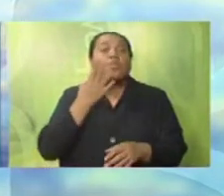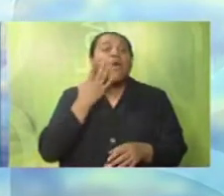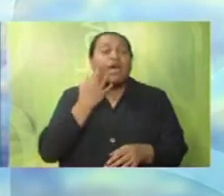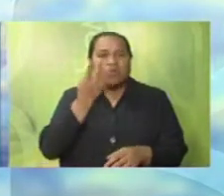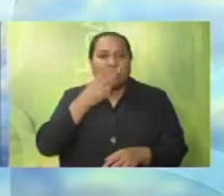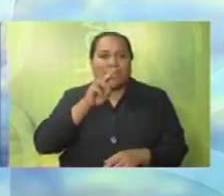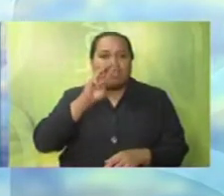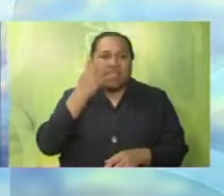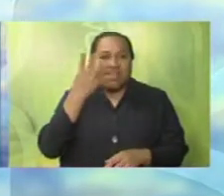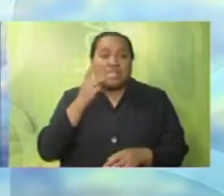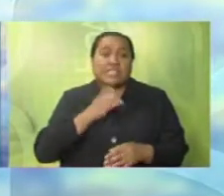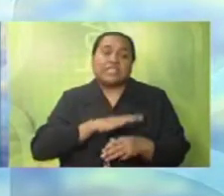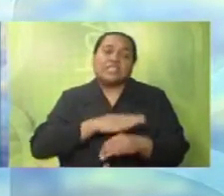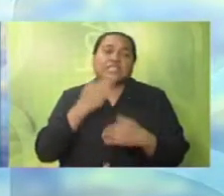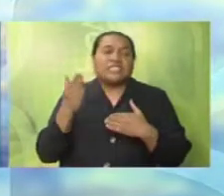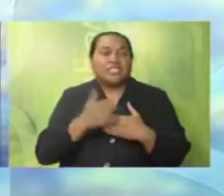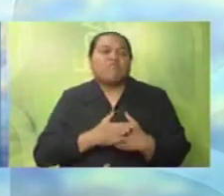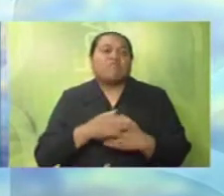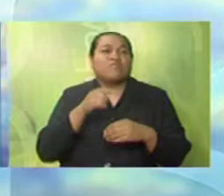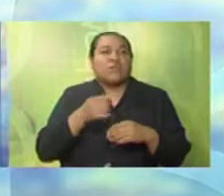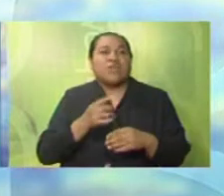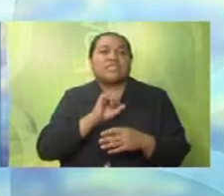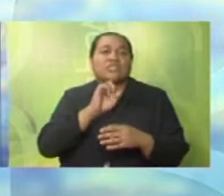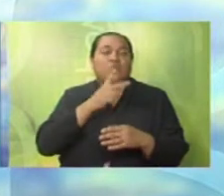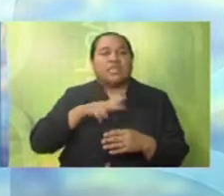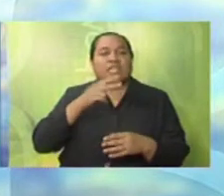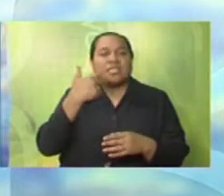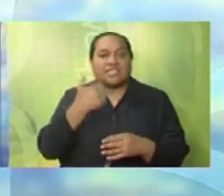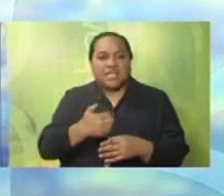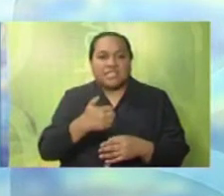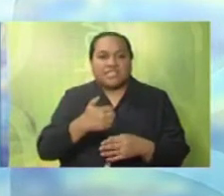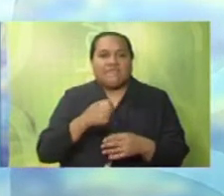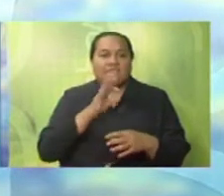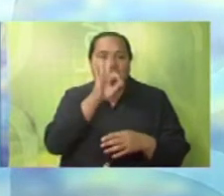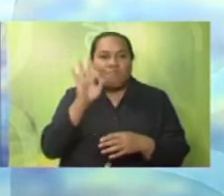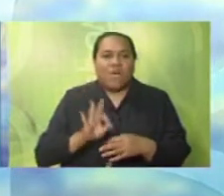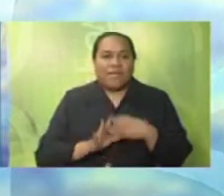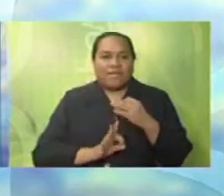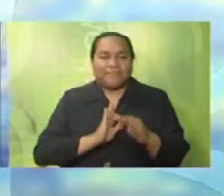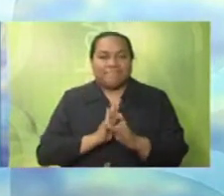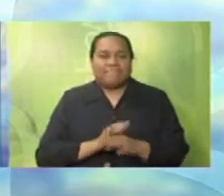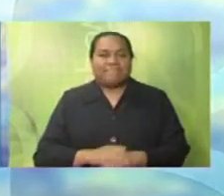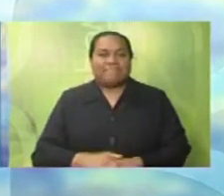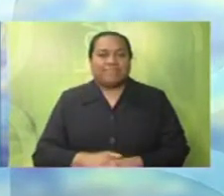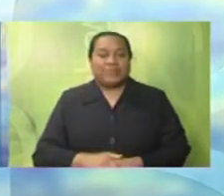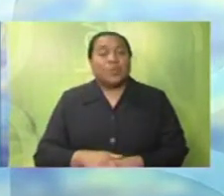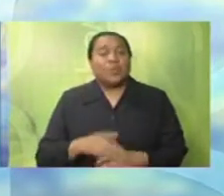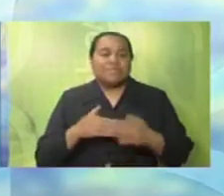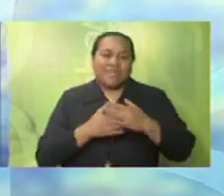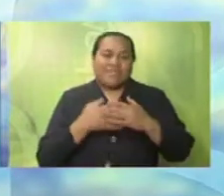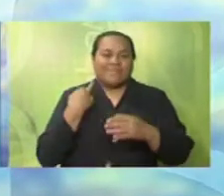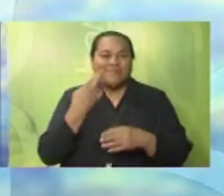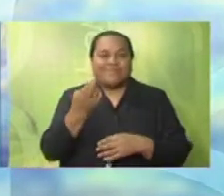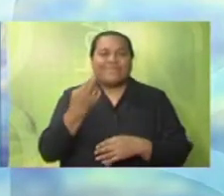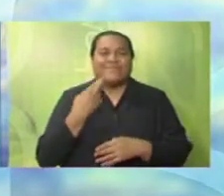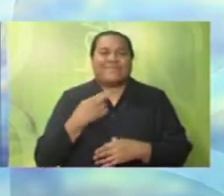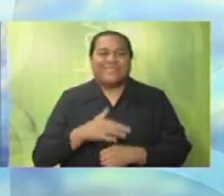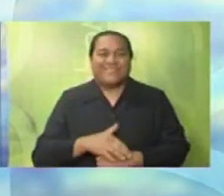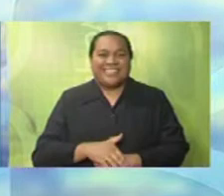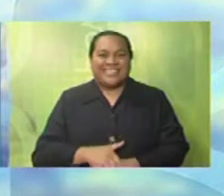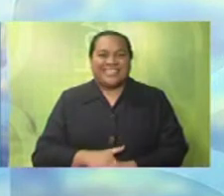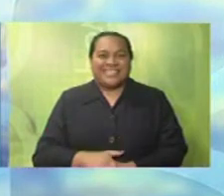saving ends on the 26th of February 2012. We take a break before we bring you more on Fiji Today.